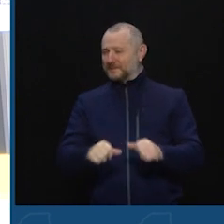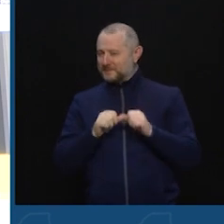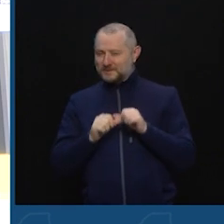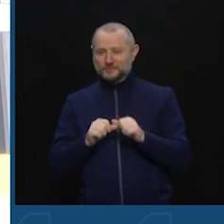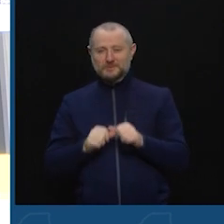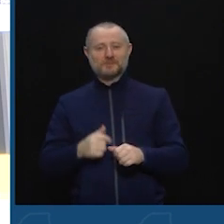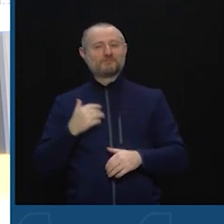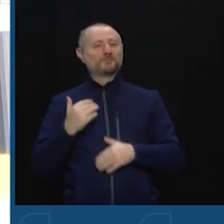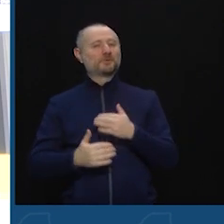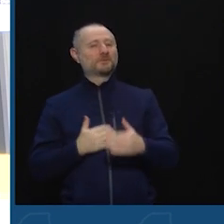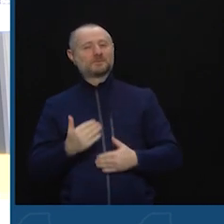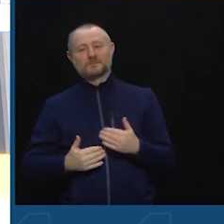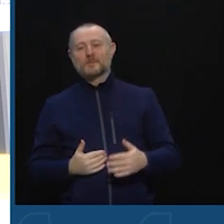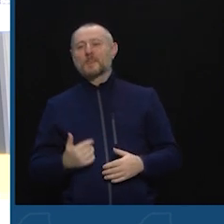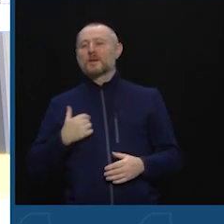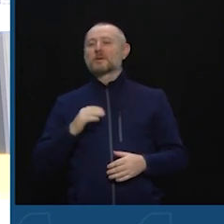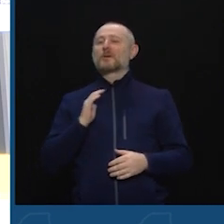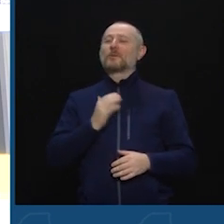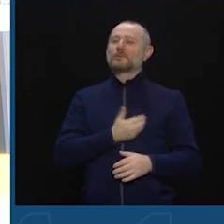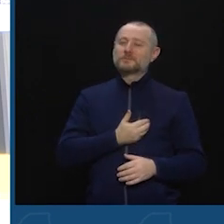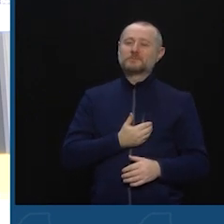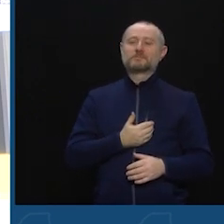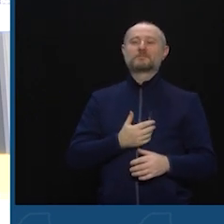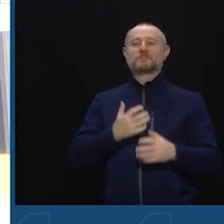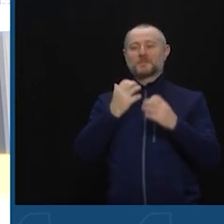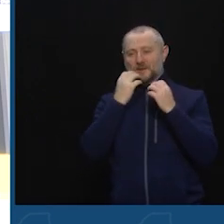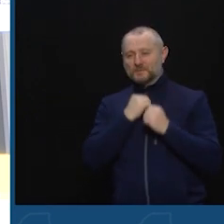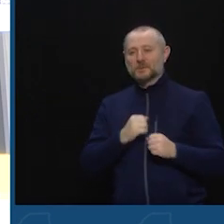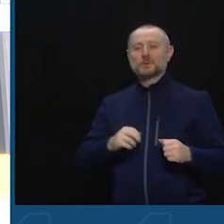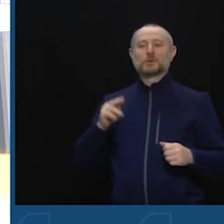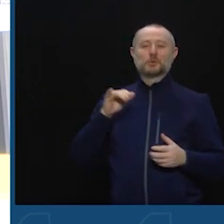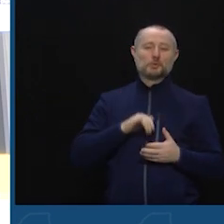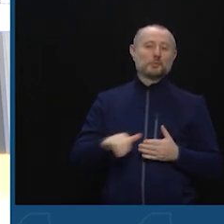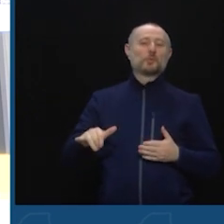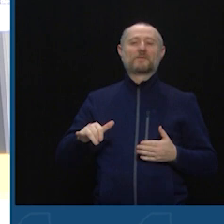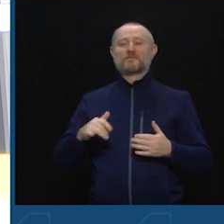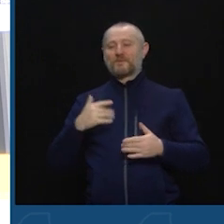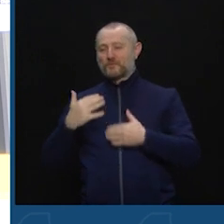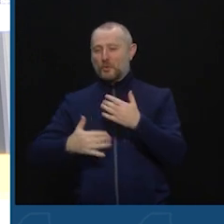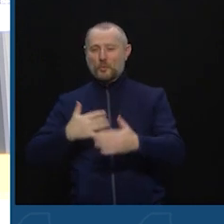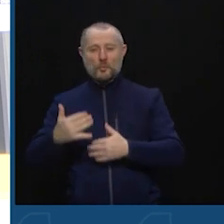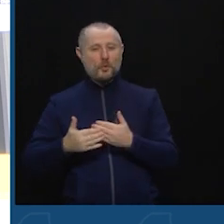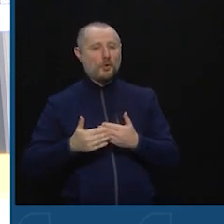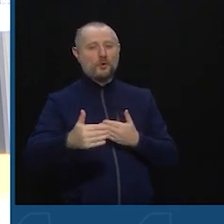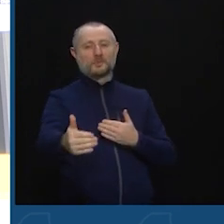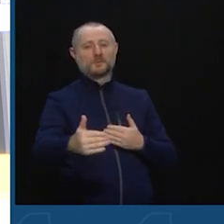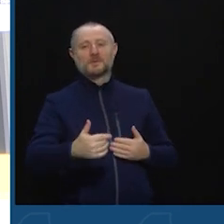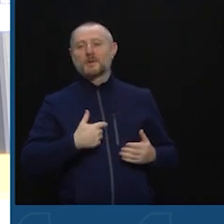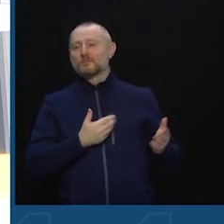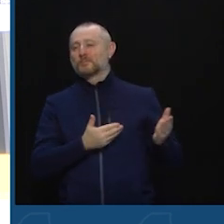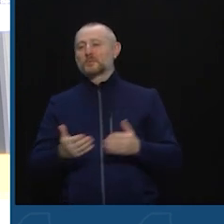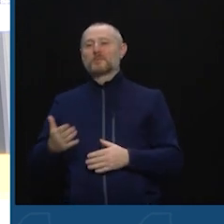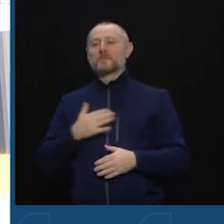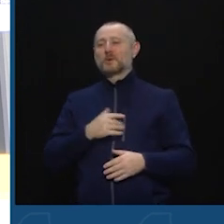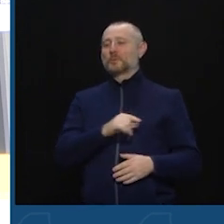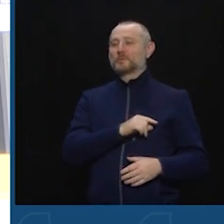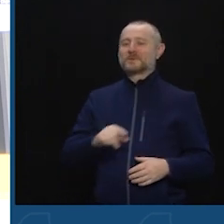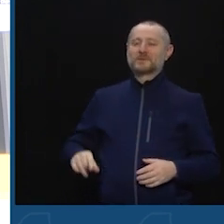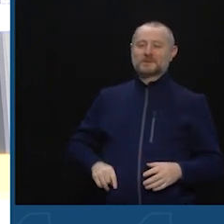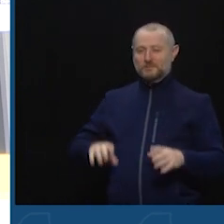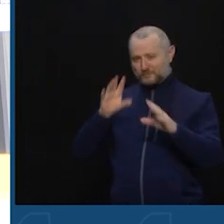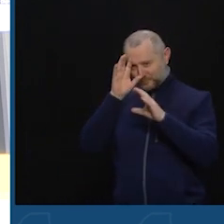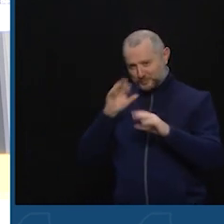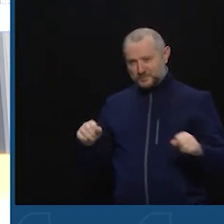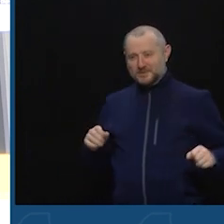move our beloved New York forward. With that, I'd like to bring to the podium my Queensborough president and